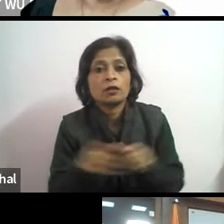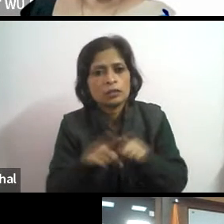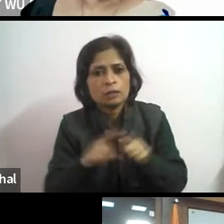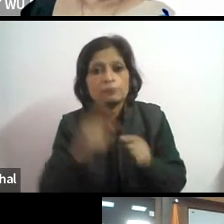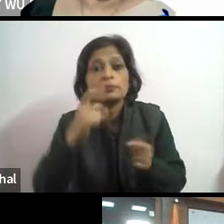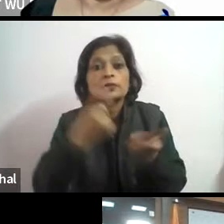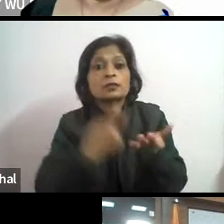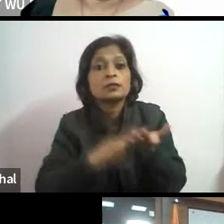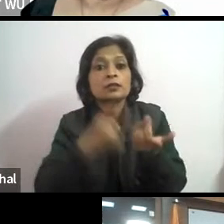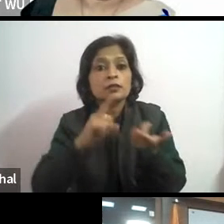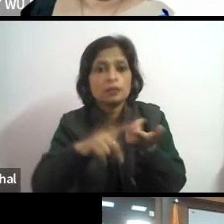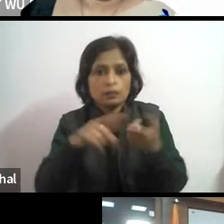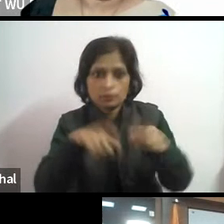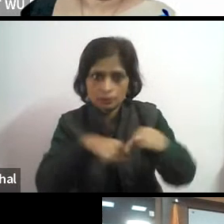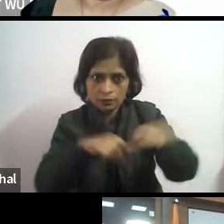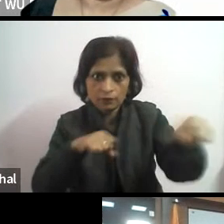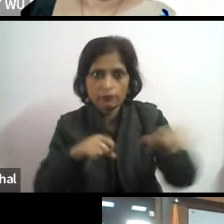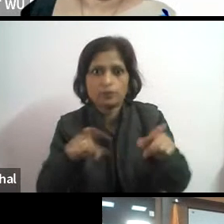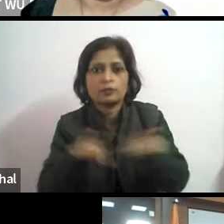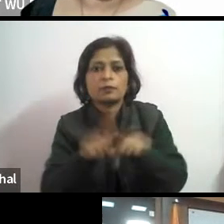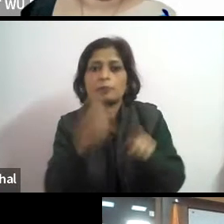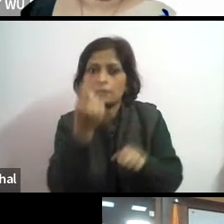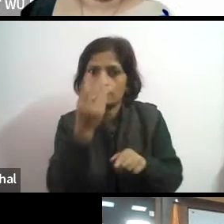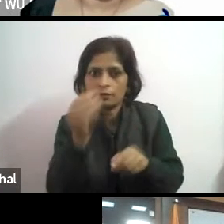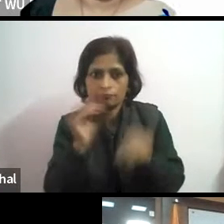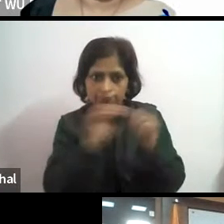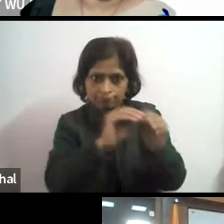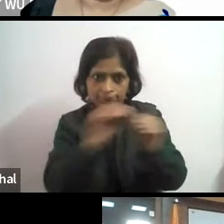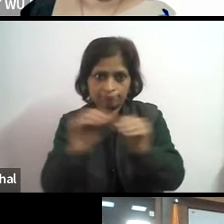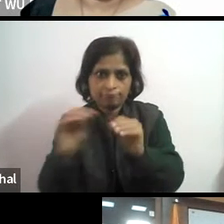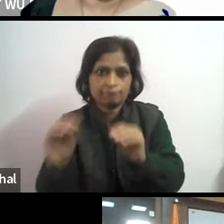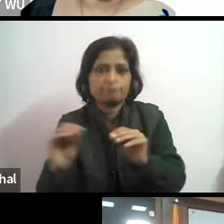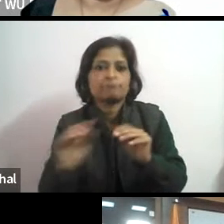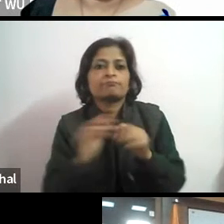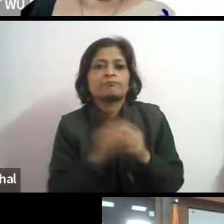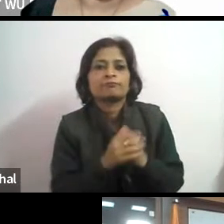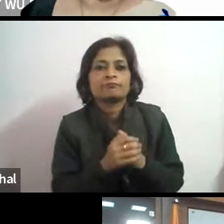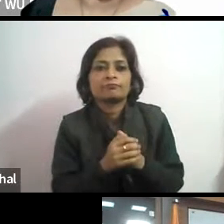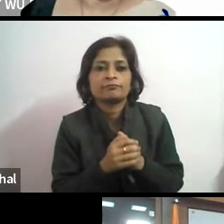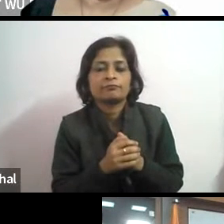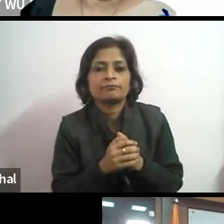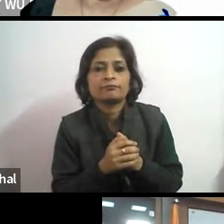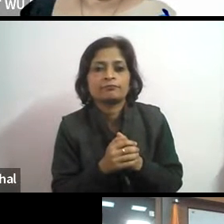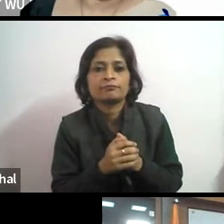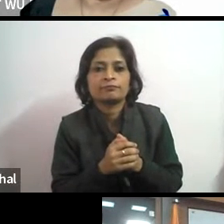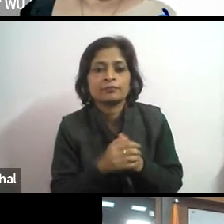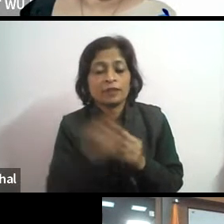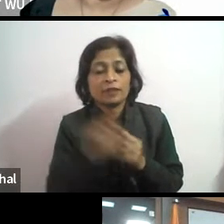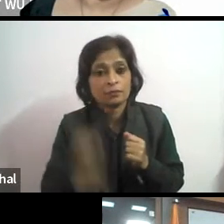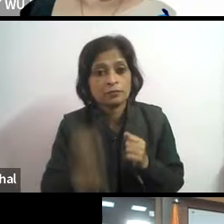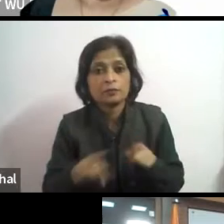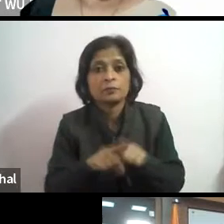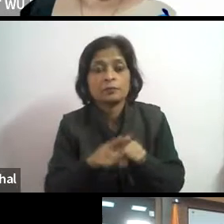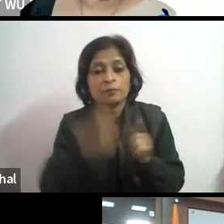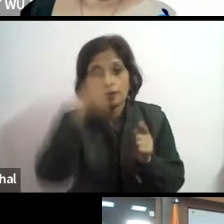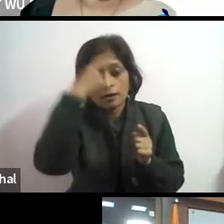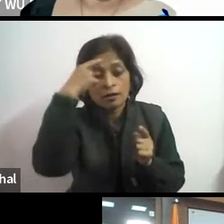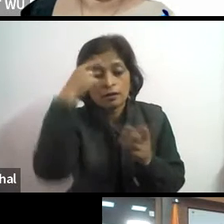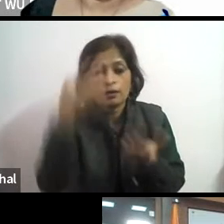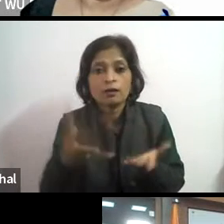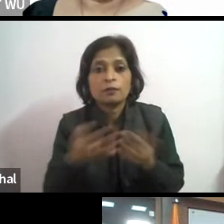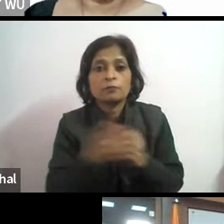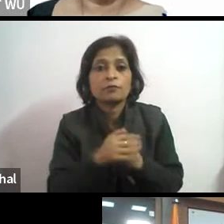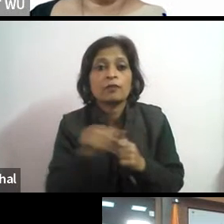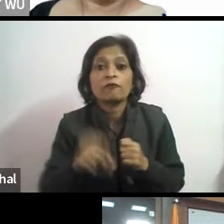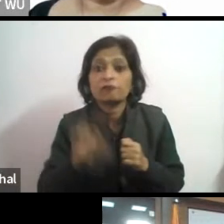education accreditation for this very special international program. It was indeed a great pleasure, ma'am, listening to the